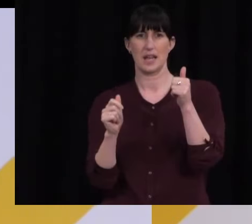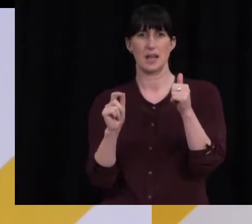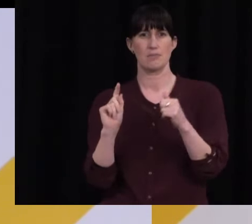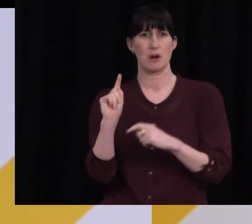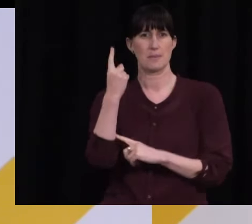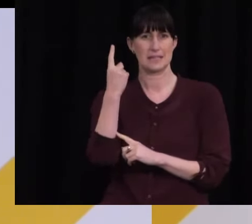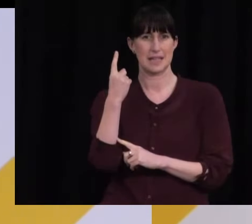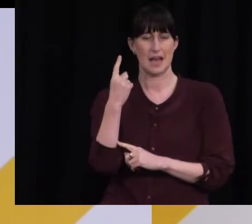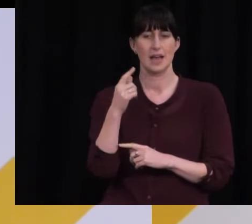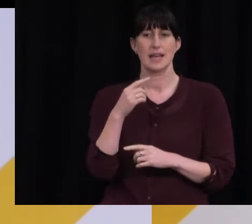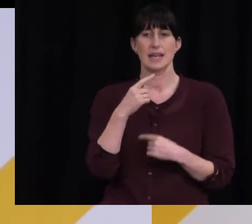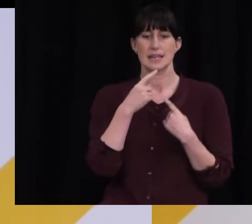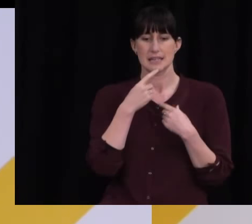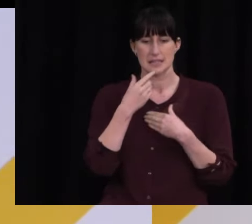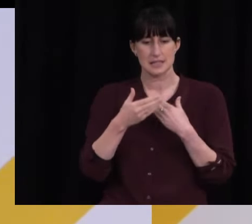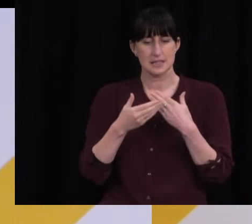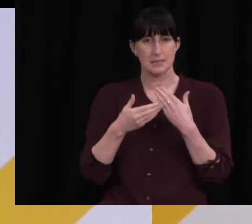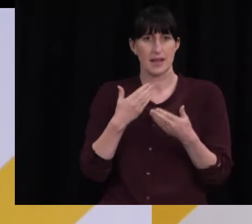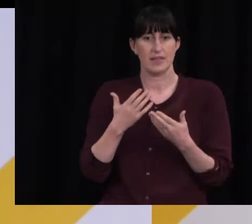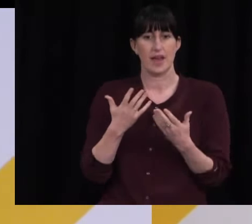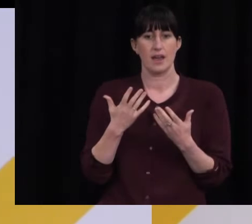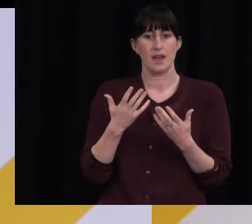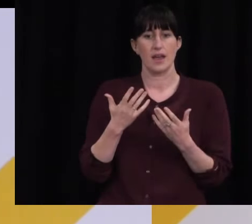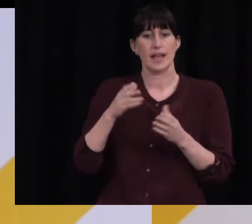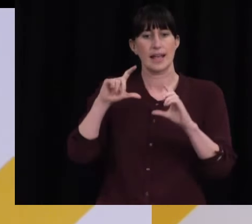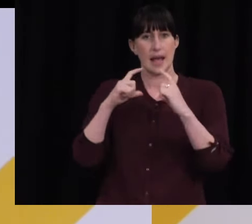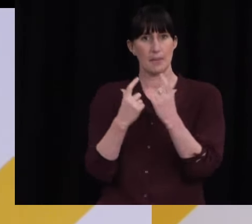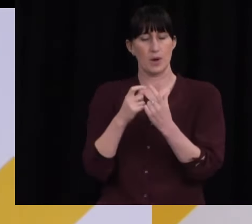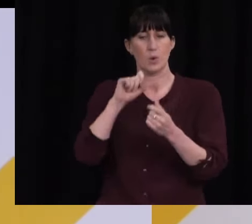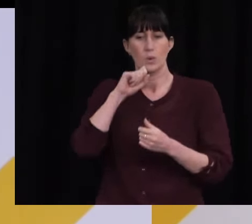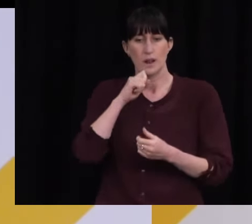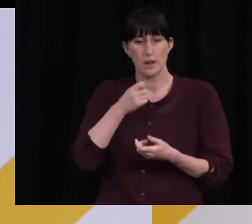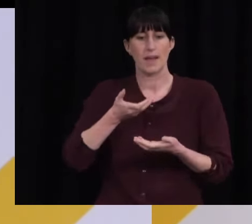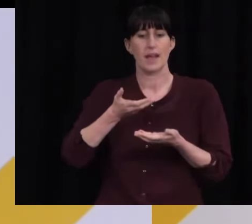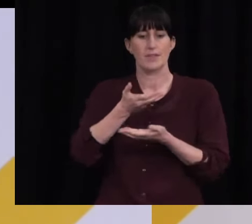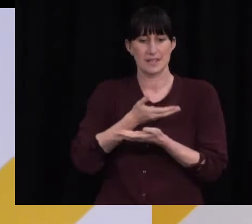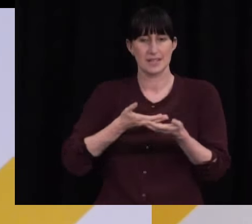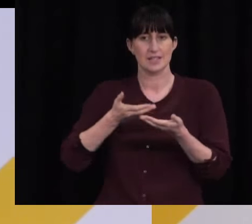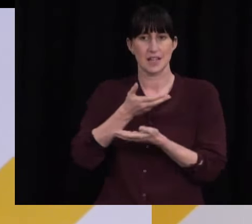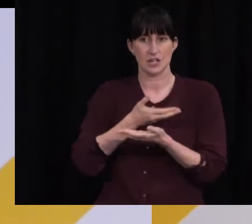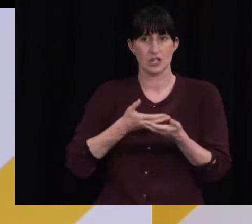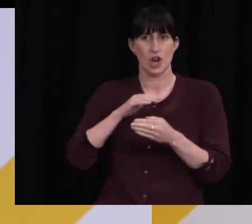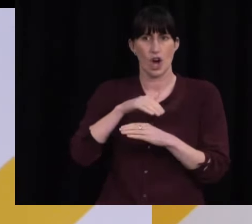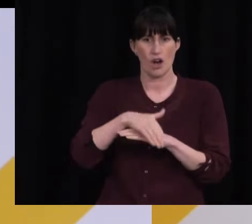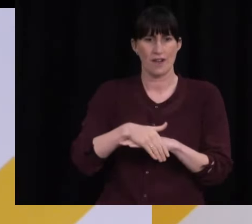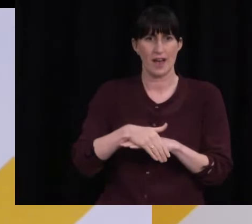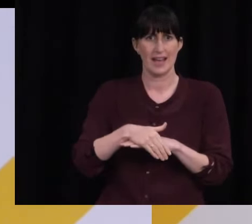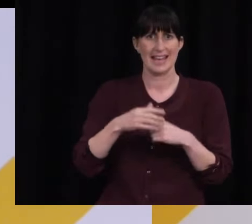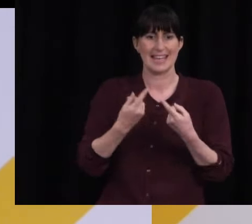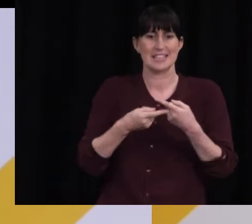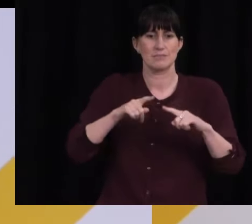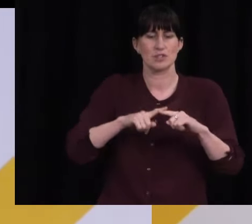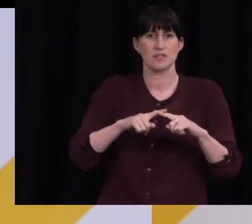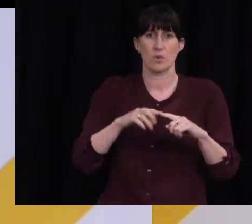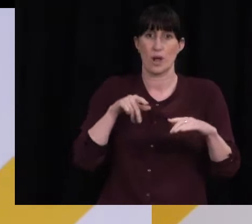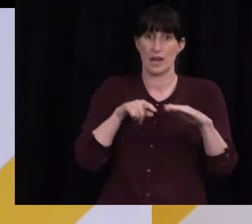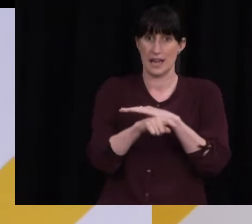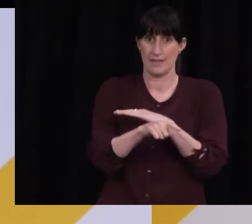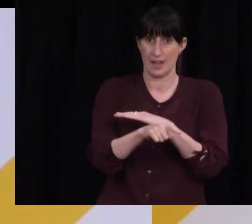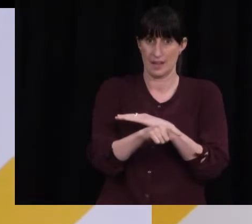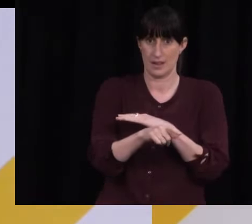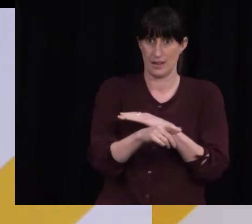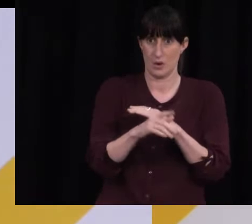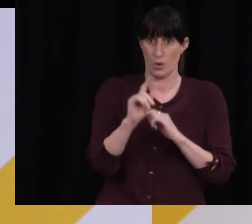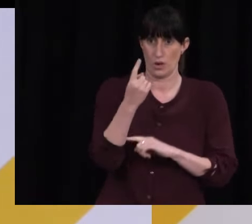extending the range of reasons why people could leave Auckland. You said MIQ though, didn't you? Oh, sorry.